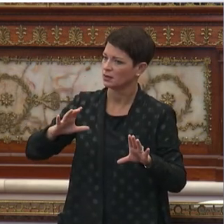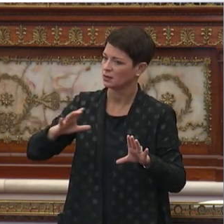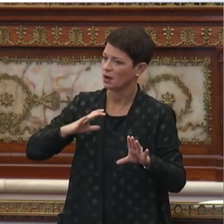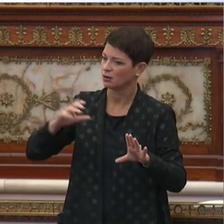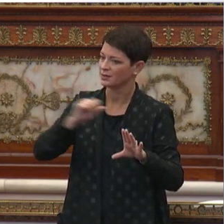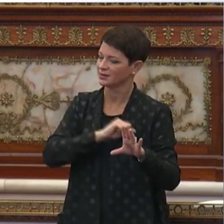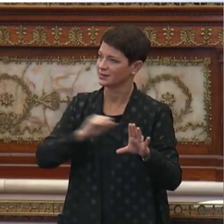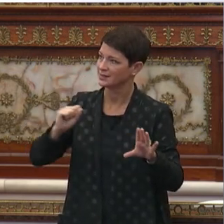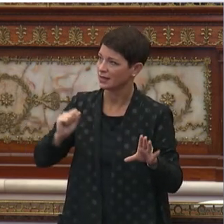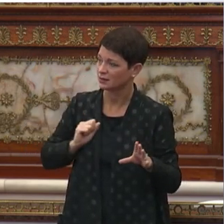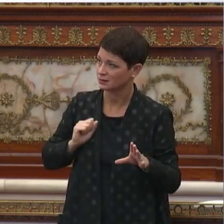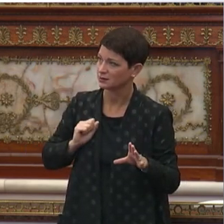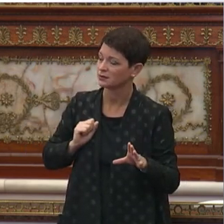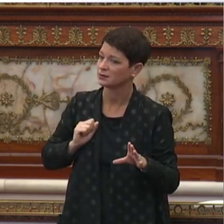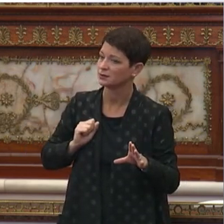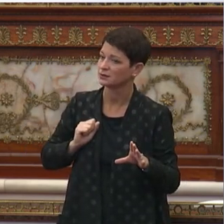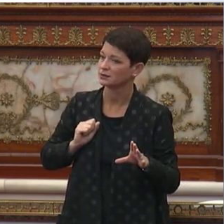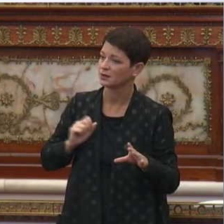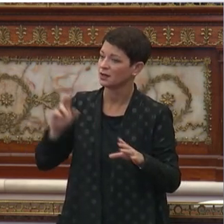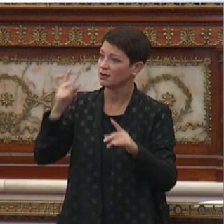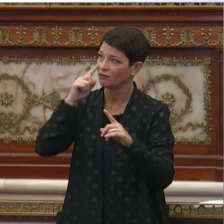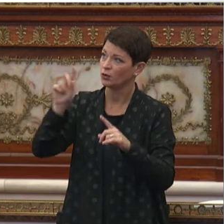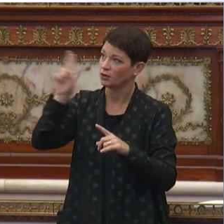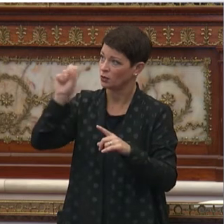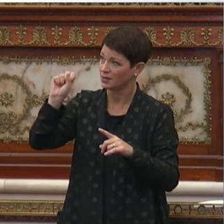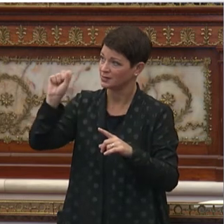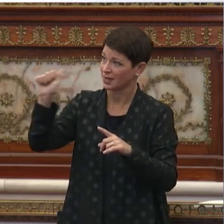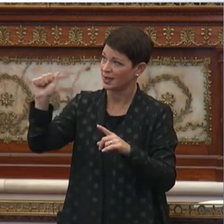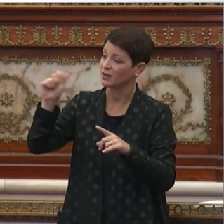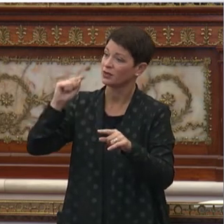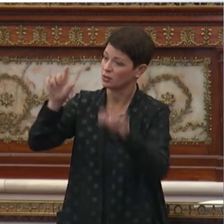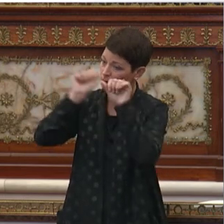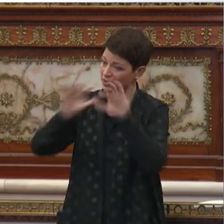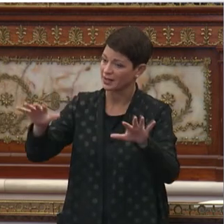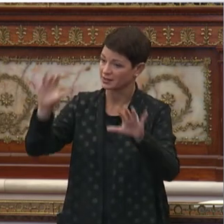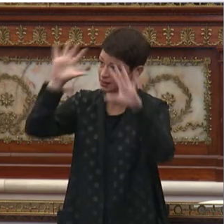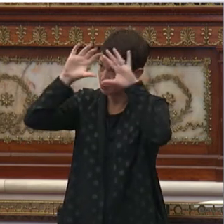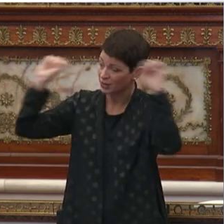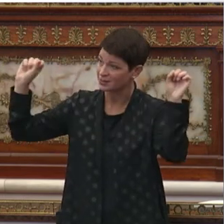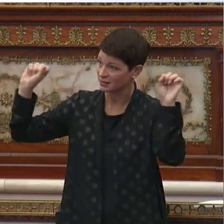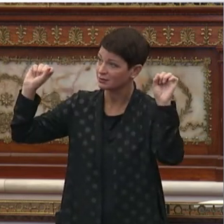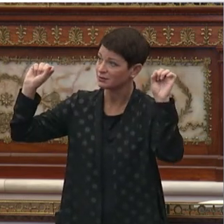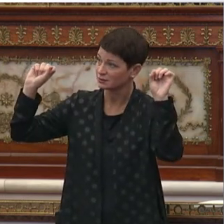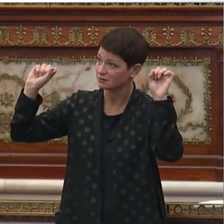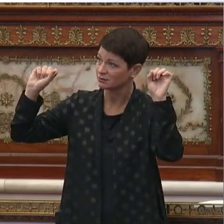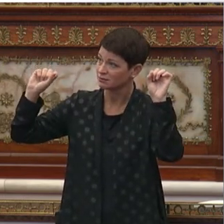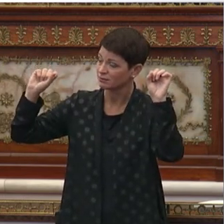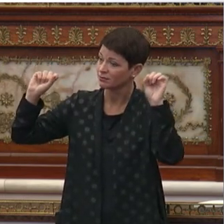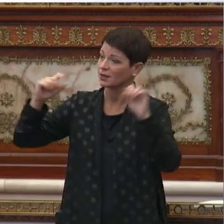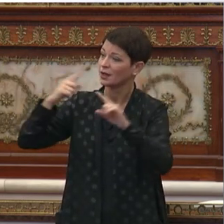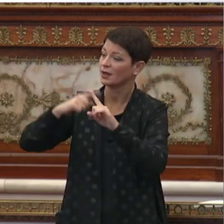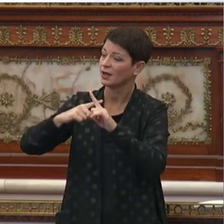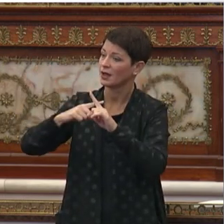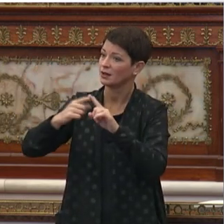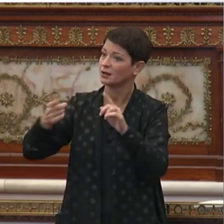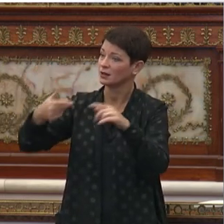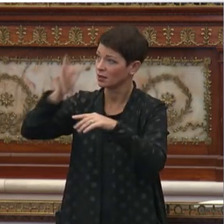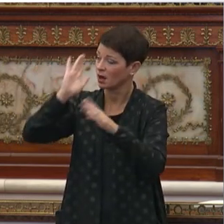Senate of this United States of America, that you bless our president. Then, O God, we pray